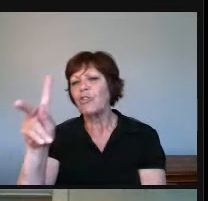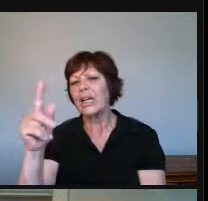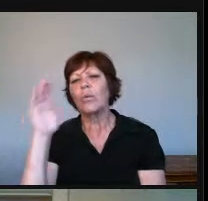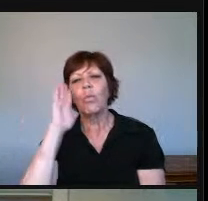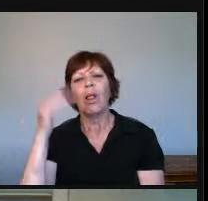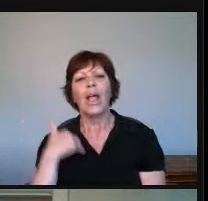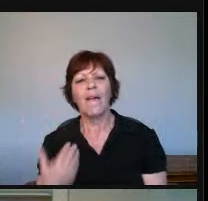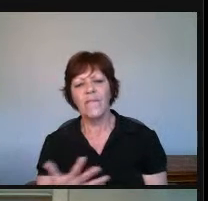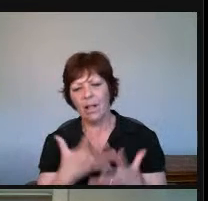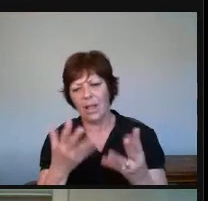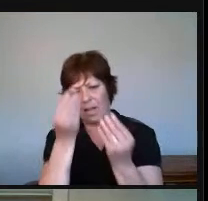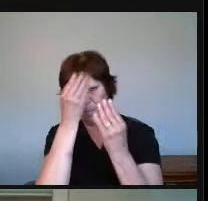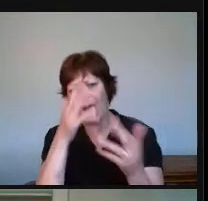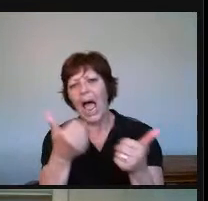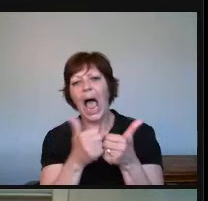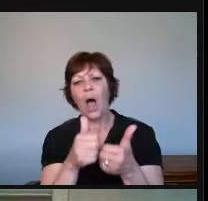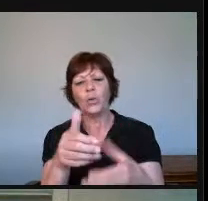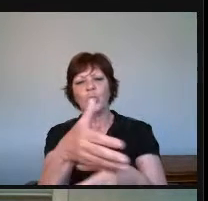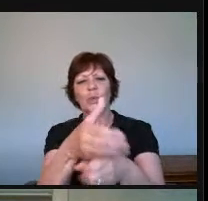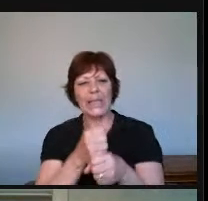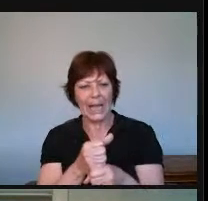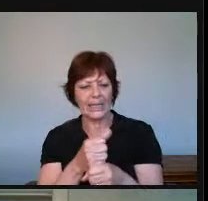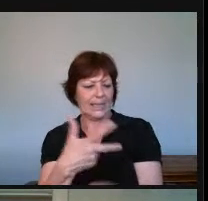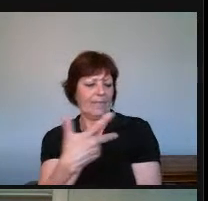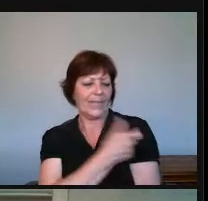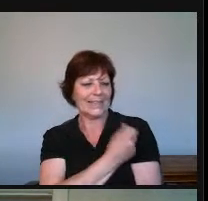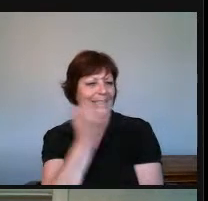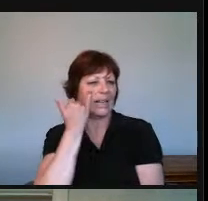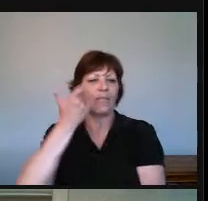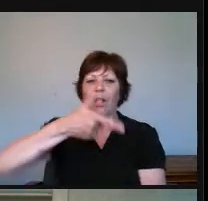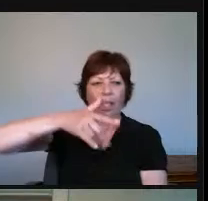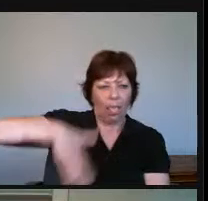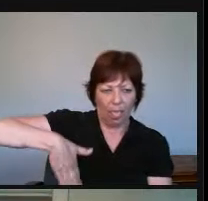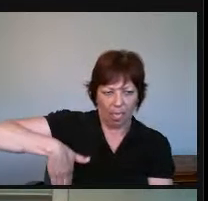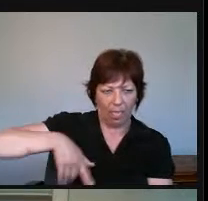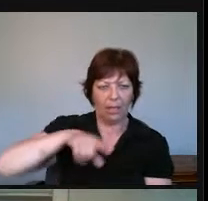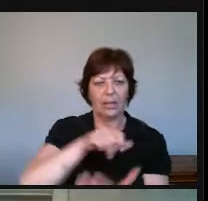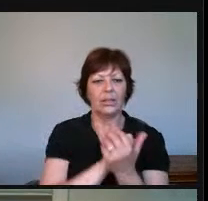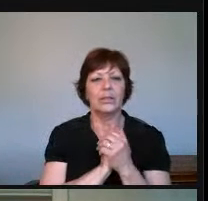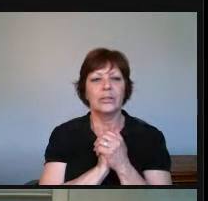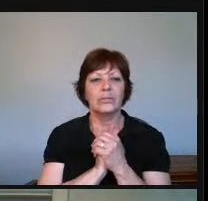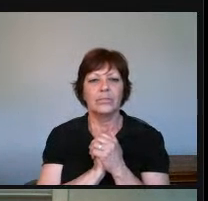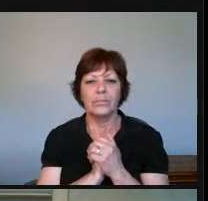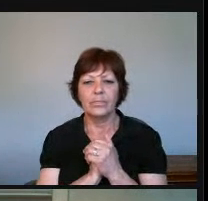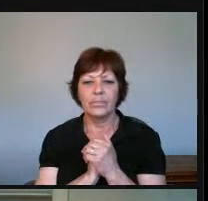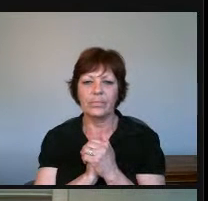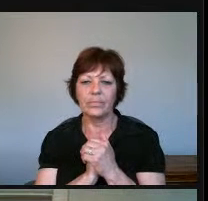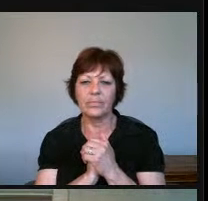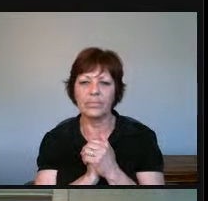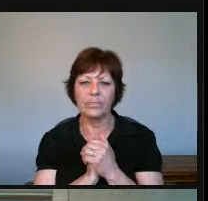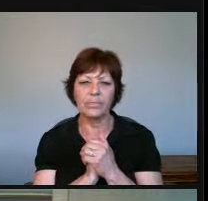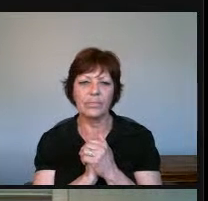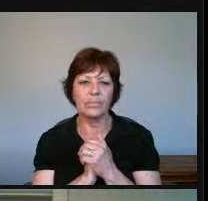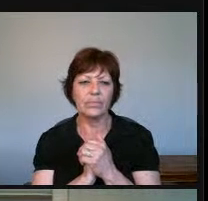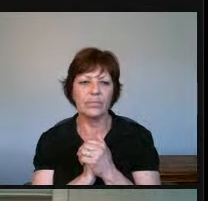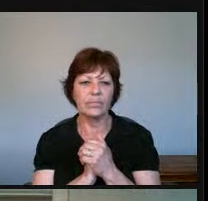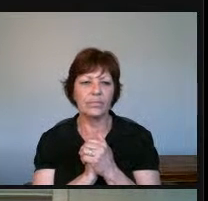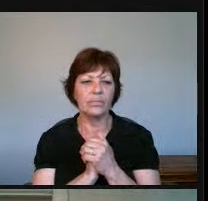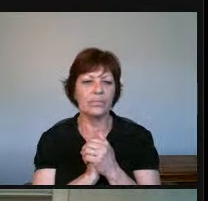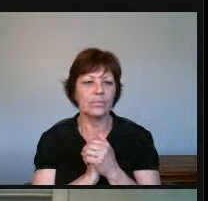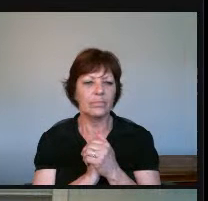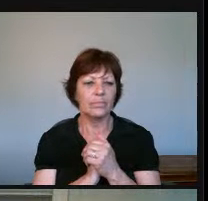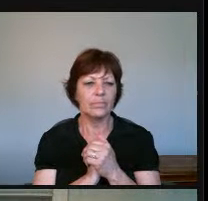information about how to get vaccinated if you don't already have not already done so.